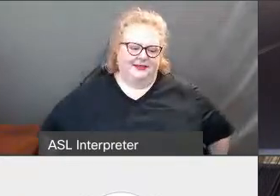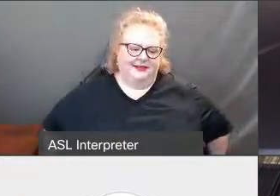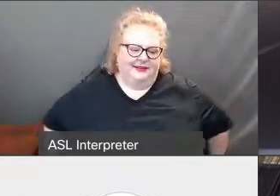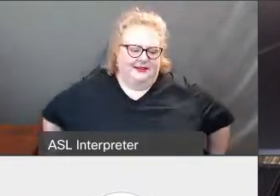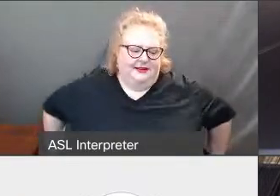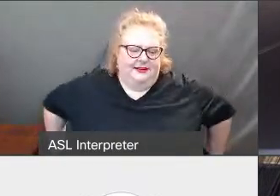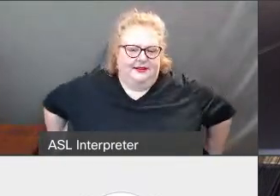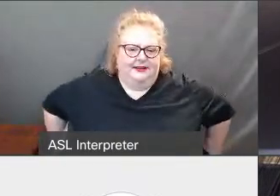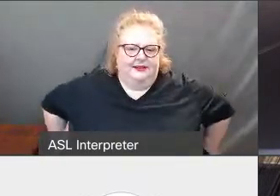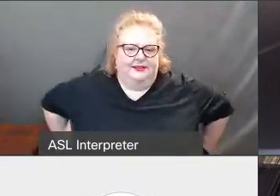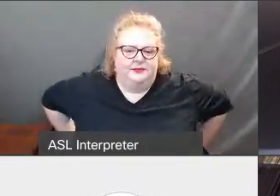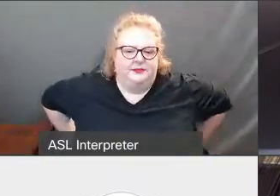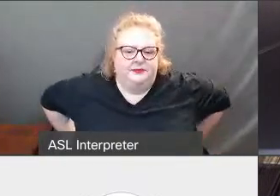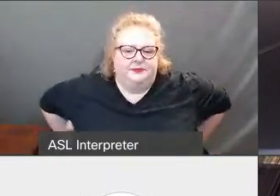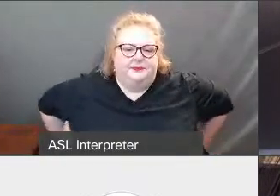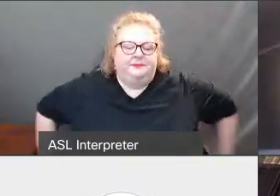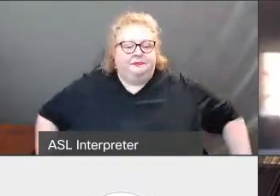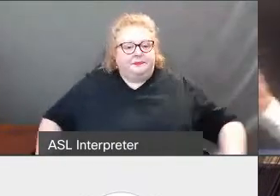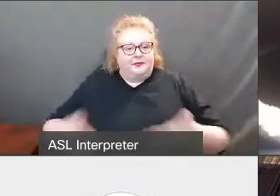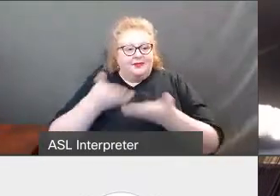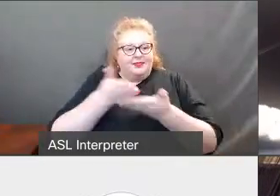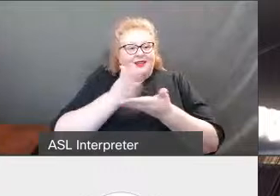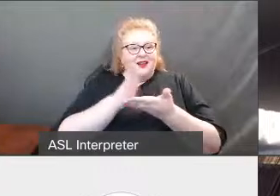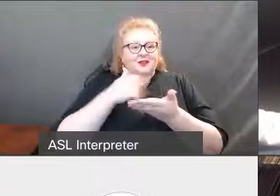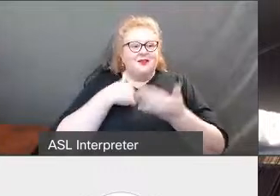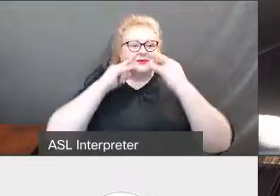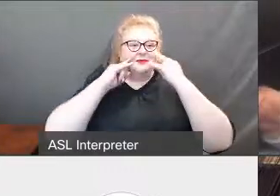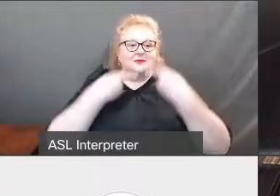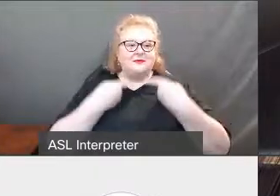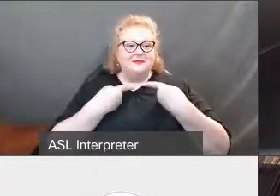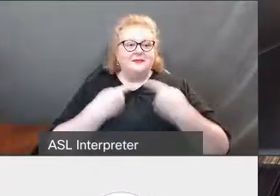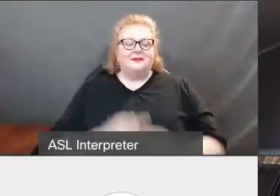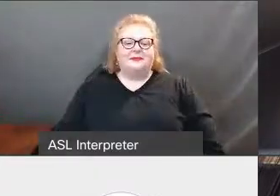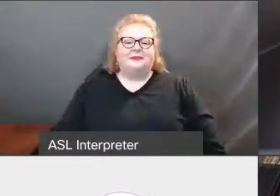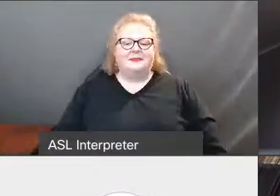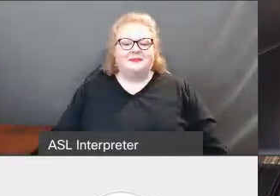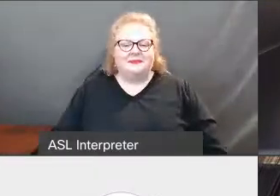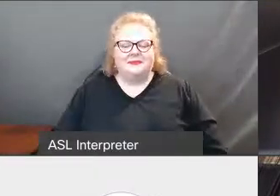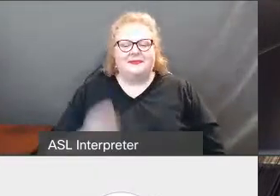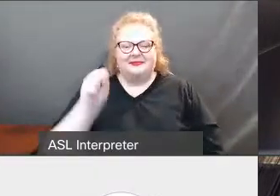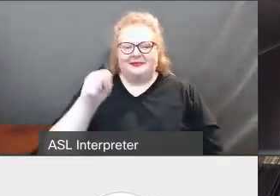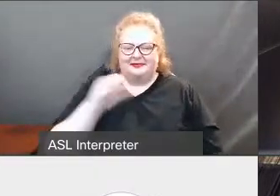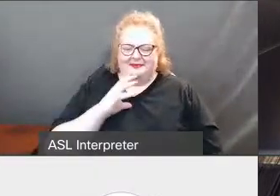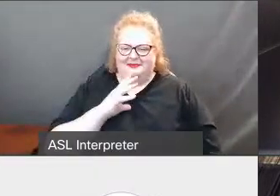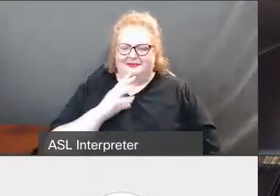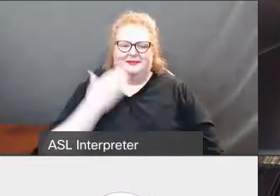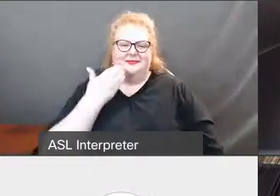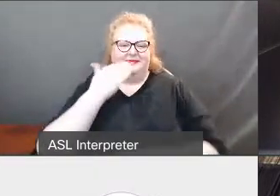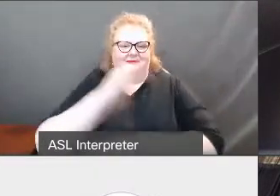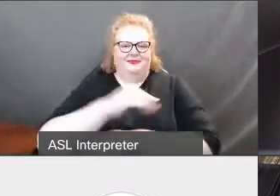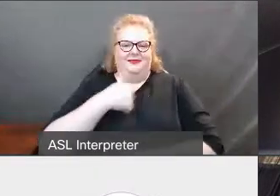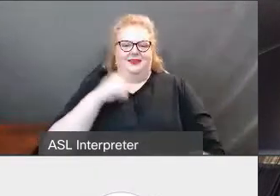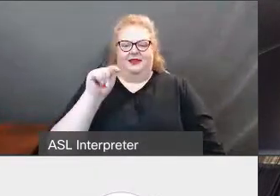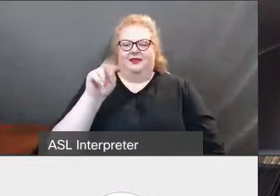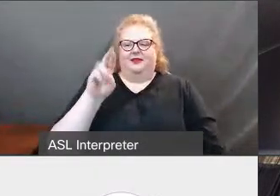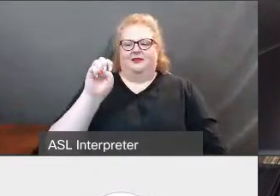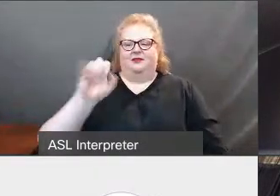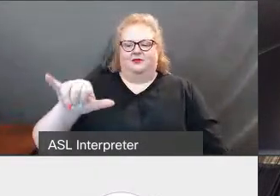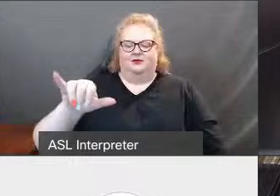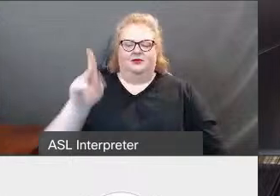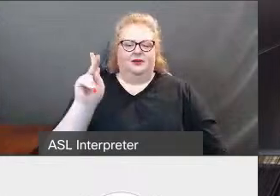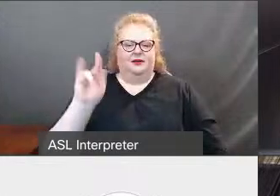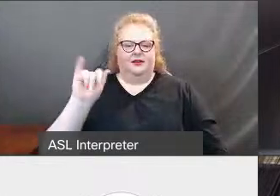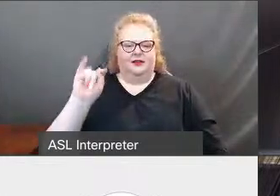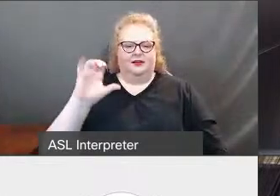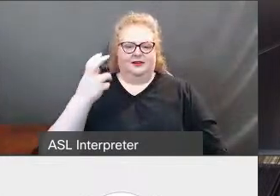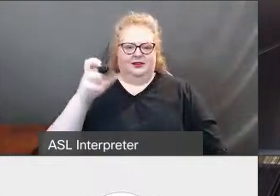If I take my mask off, Oh, yes, absolutely. That's make sure we follow the rules. Good afternoon. My name is Trey Kitchens. I'm a lawyer with the Brad Hendricks Law